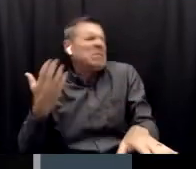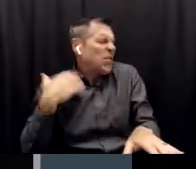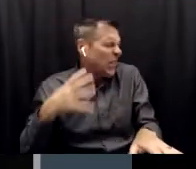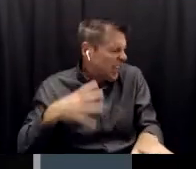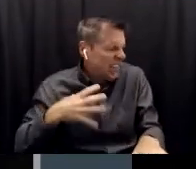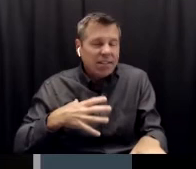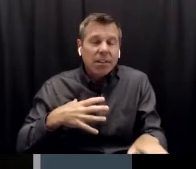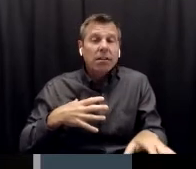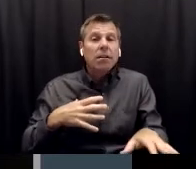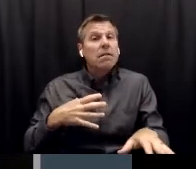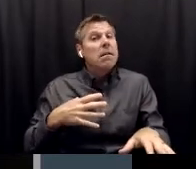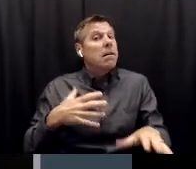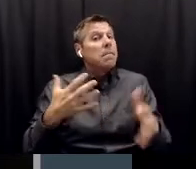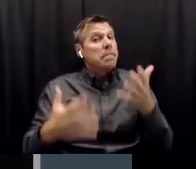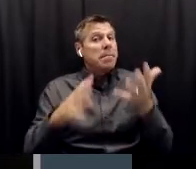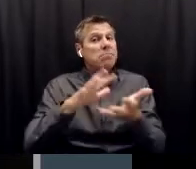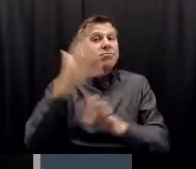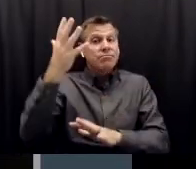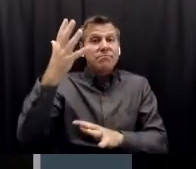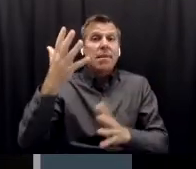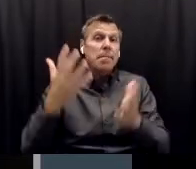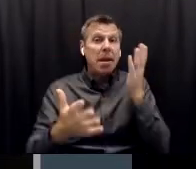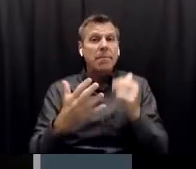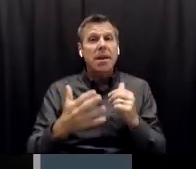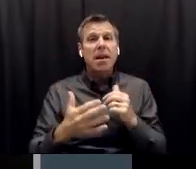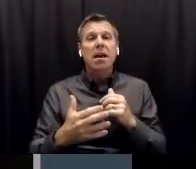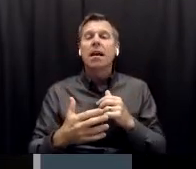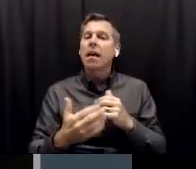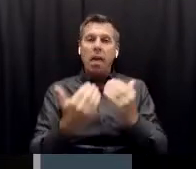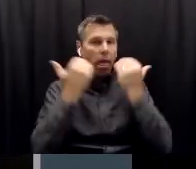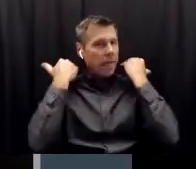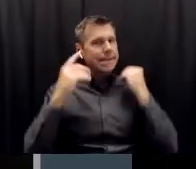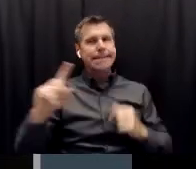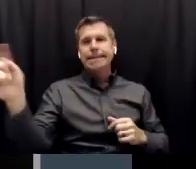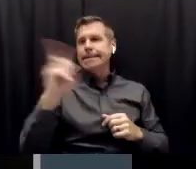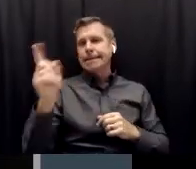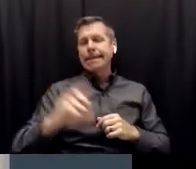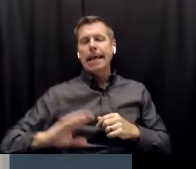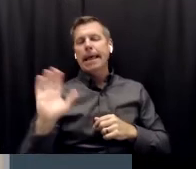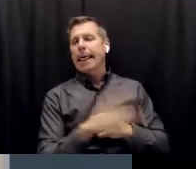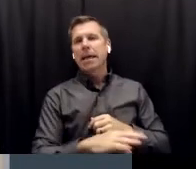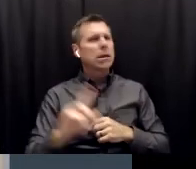allow ourselves to fall for that. We really do need to make sure that we take this seriously.